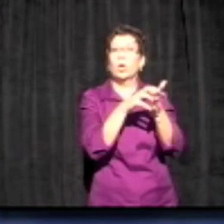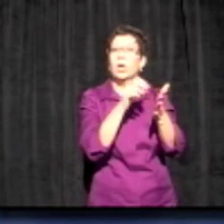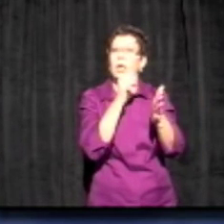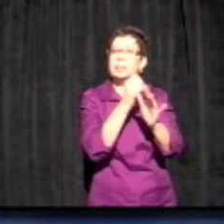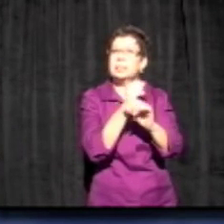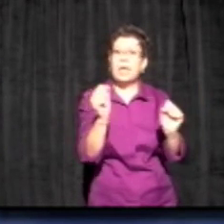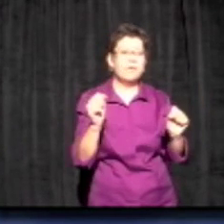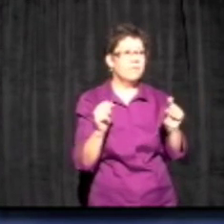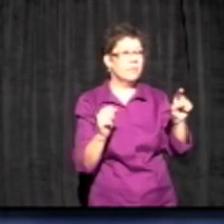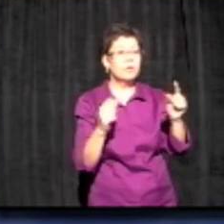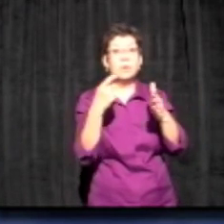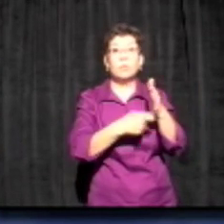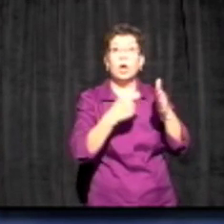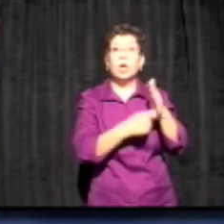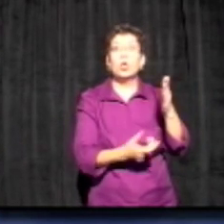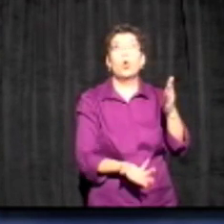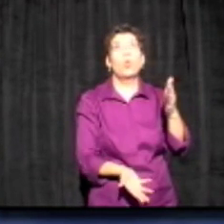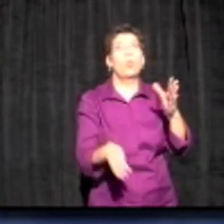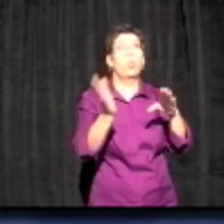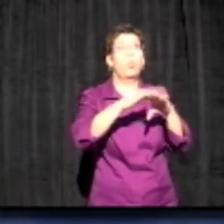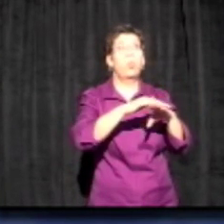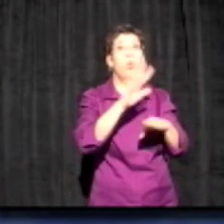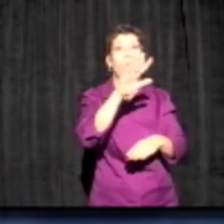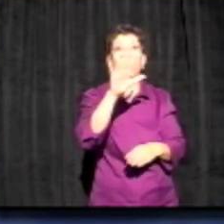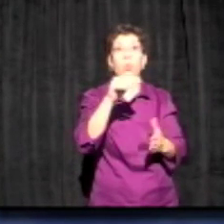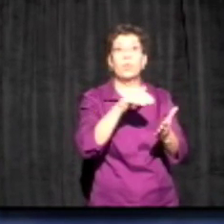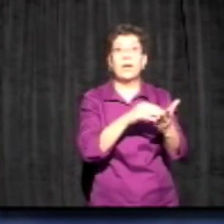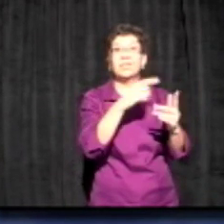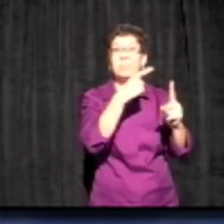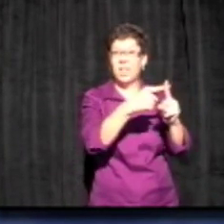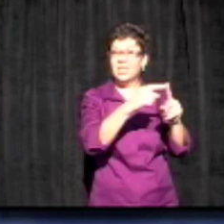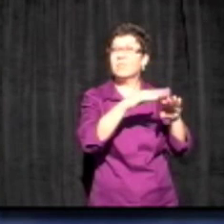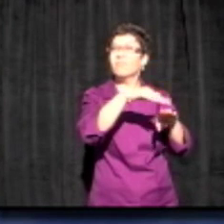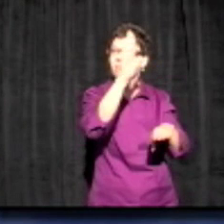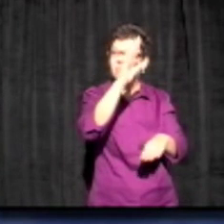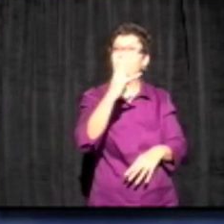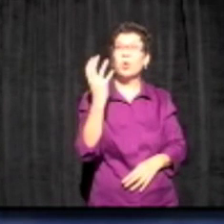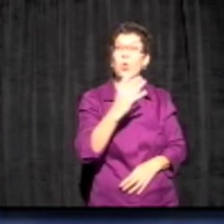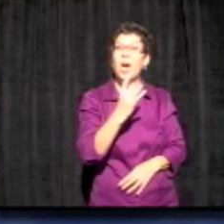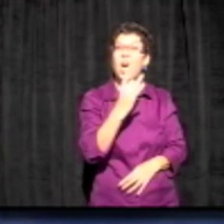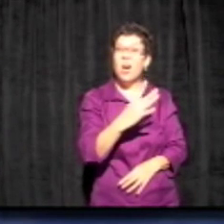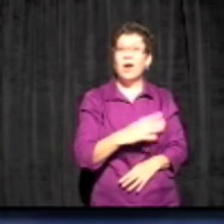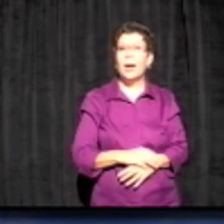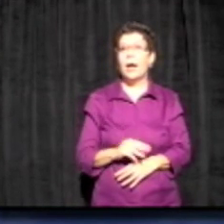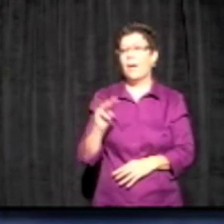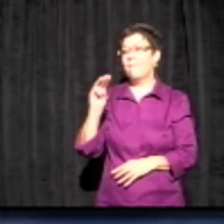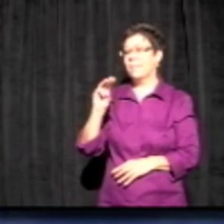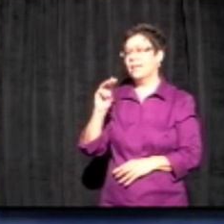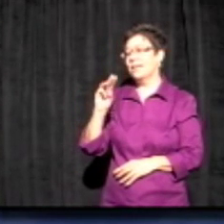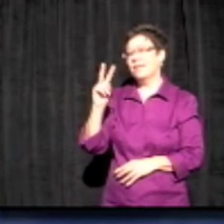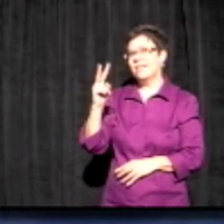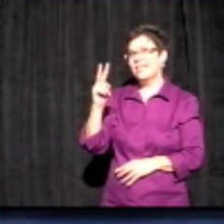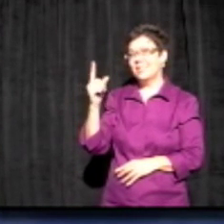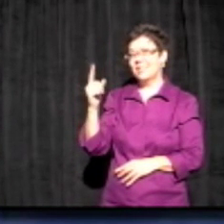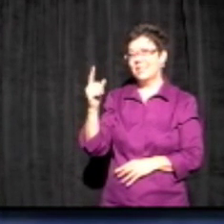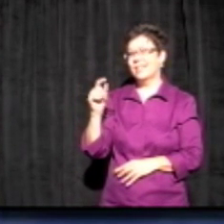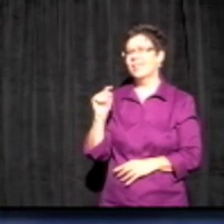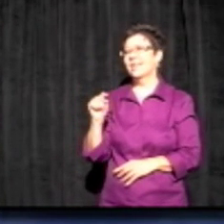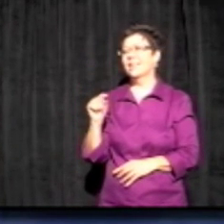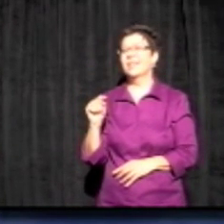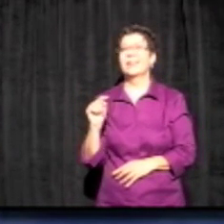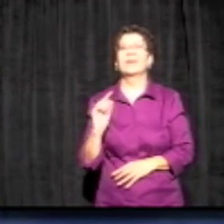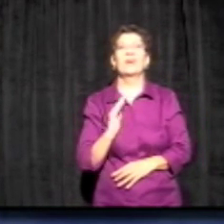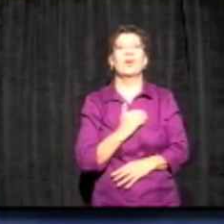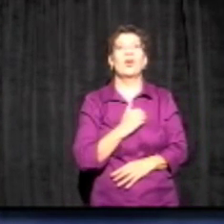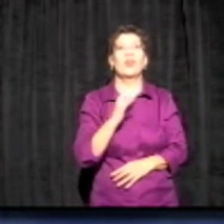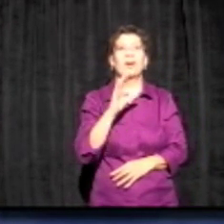are generally priced in the $55,000 plus range. Well, VPG is pleased to announce that the